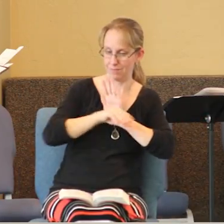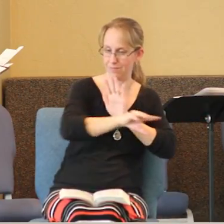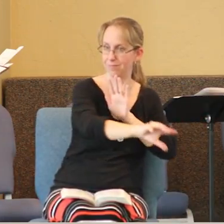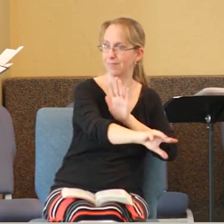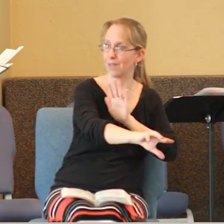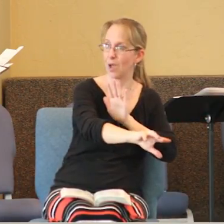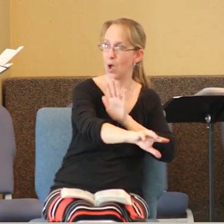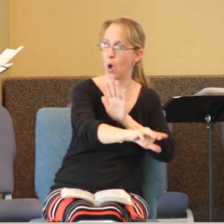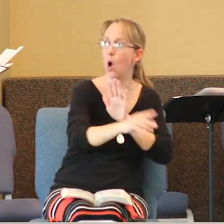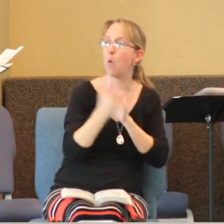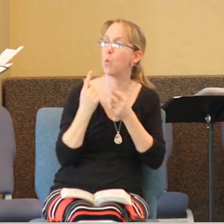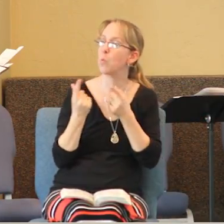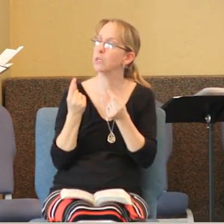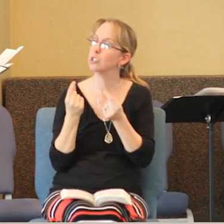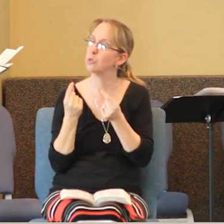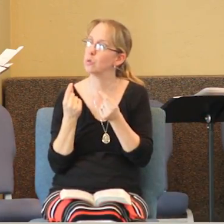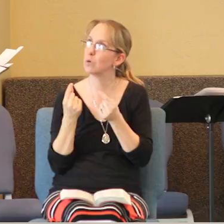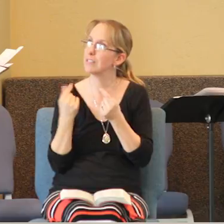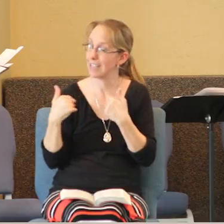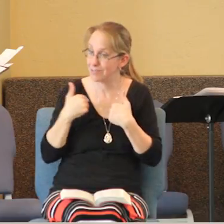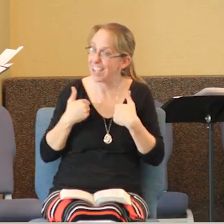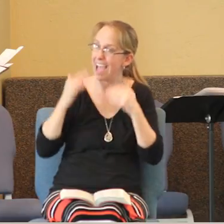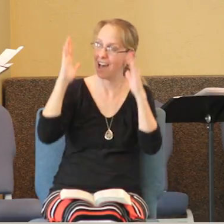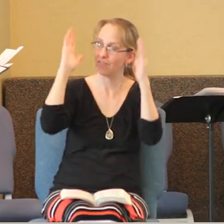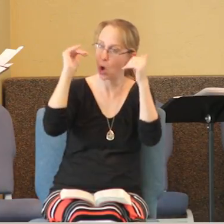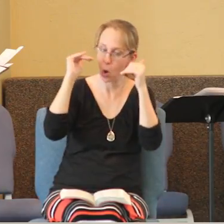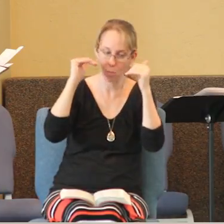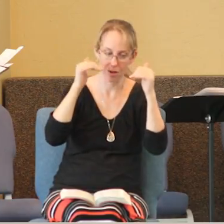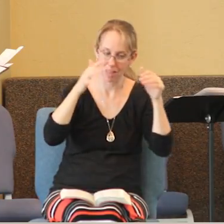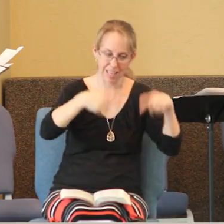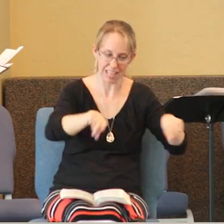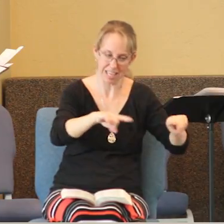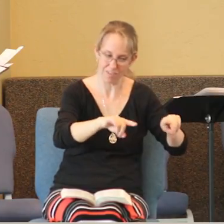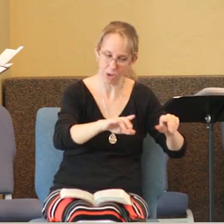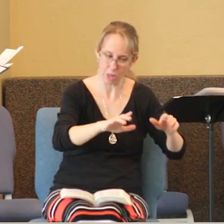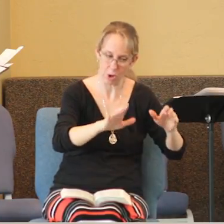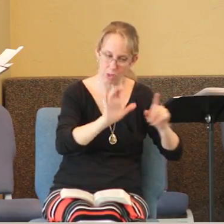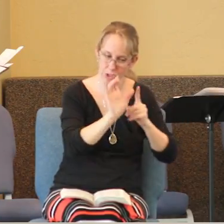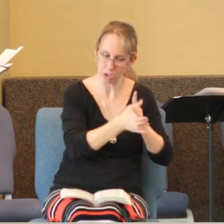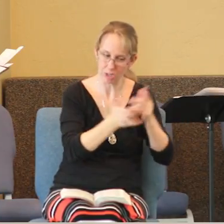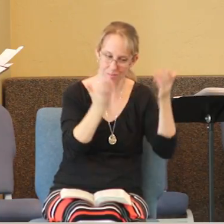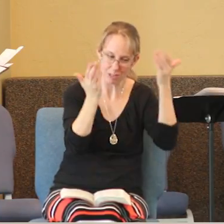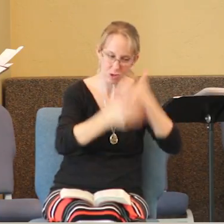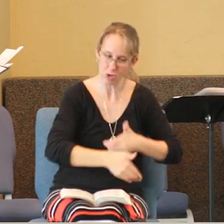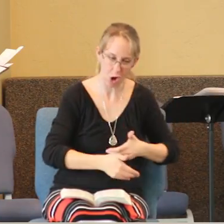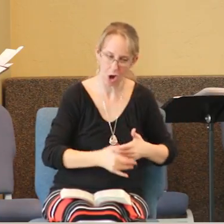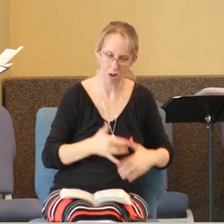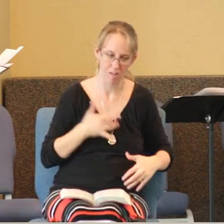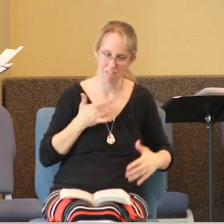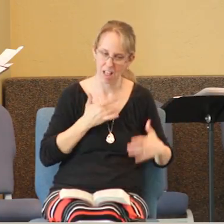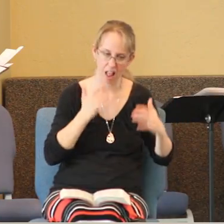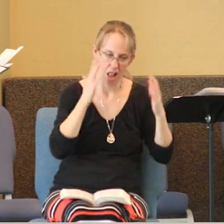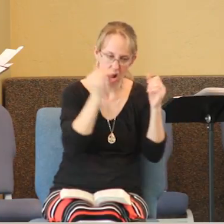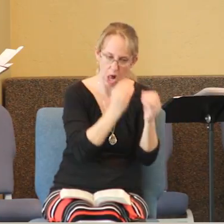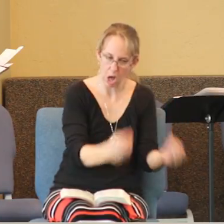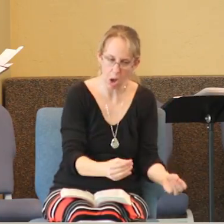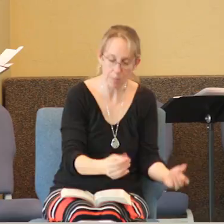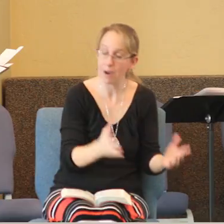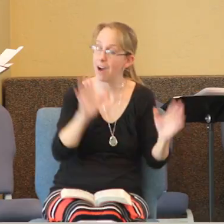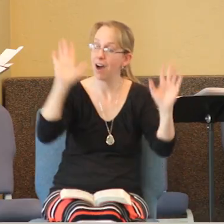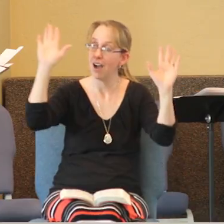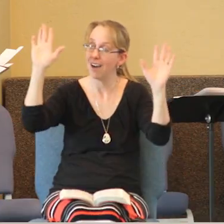is that there's hope, even in the darkest of circumstances. That light changes